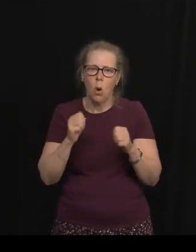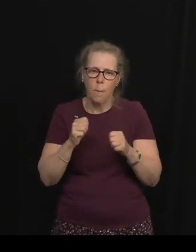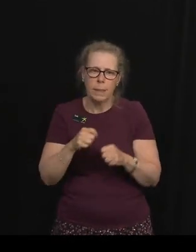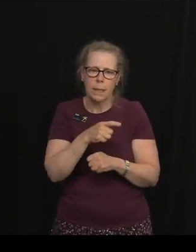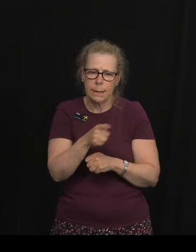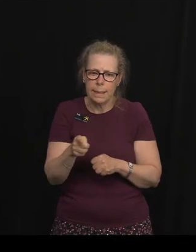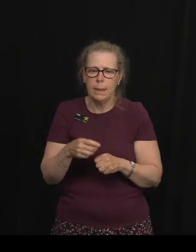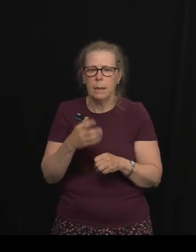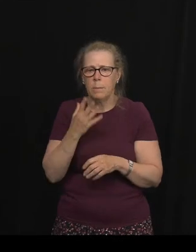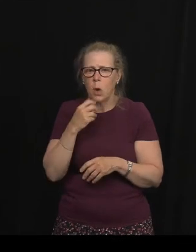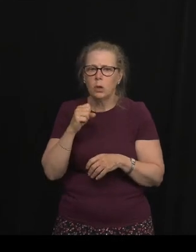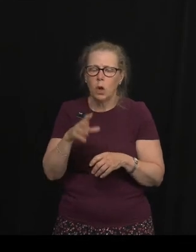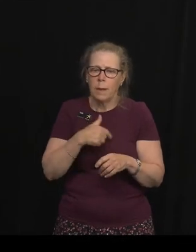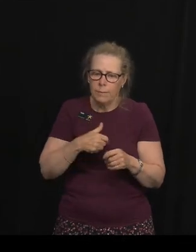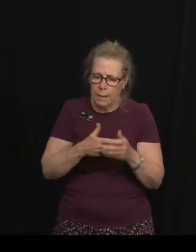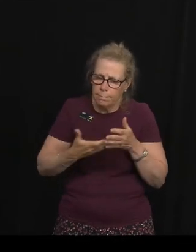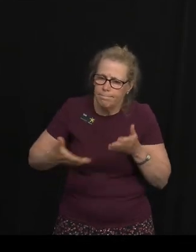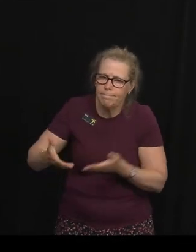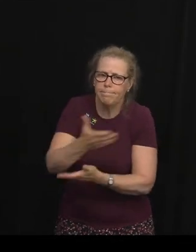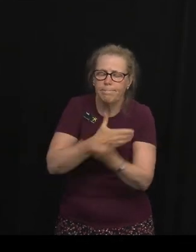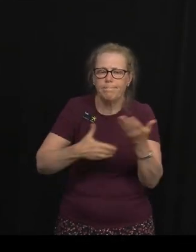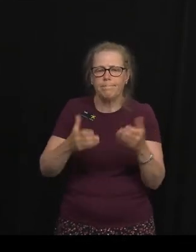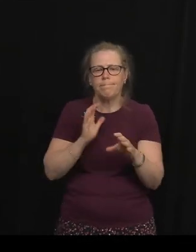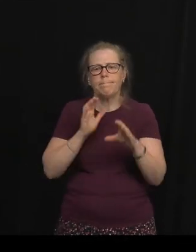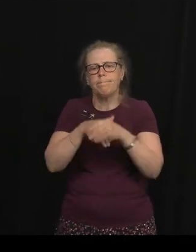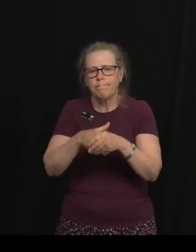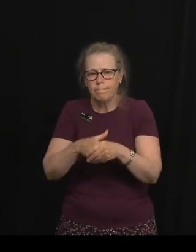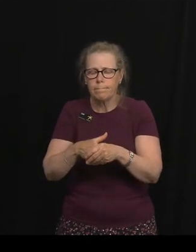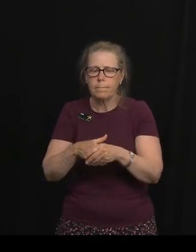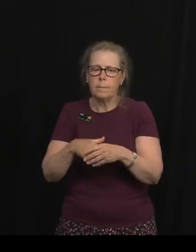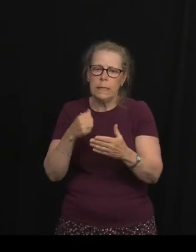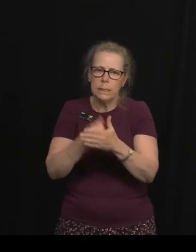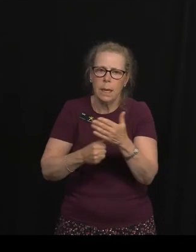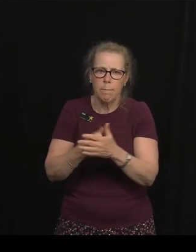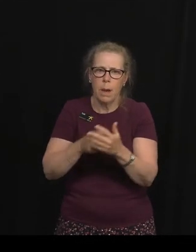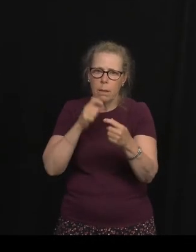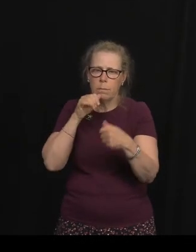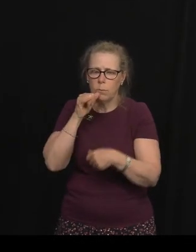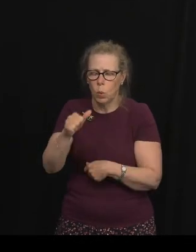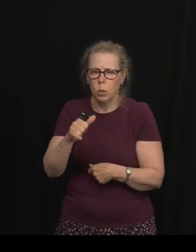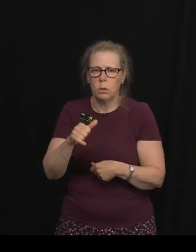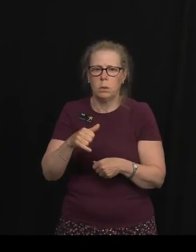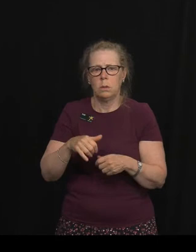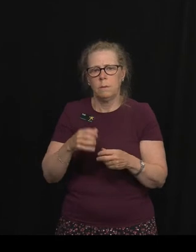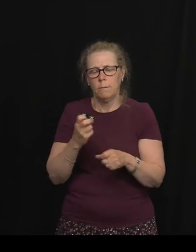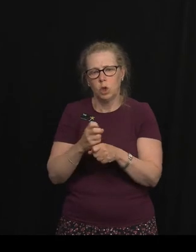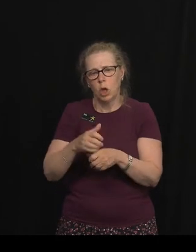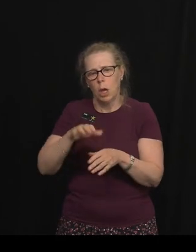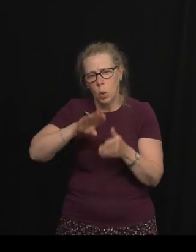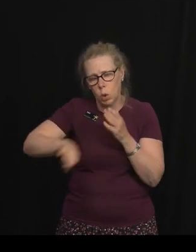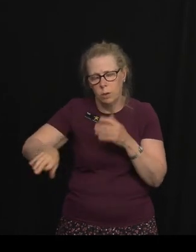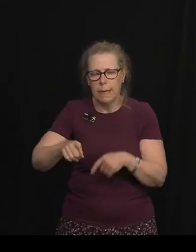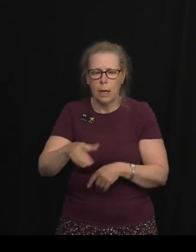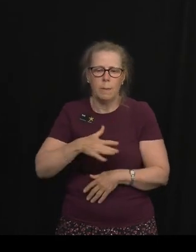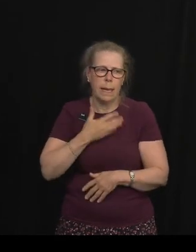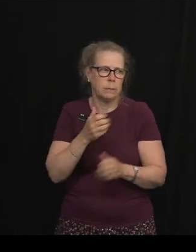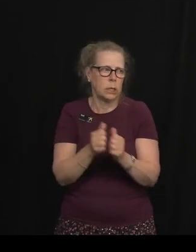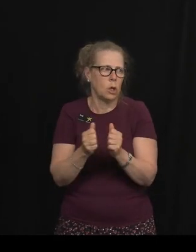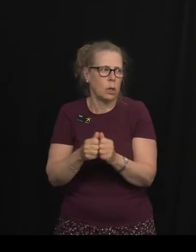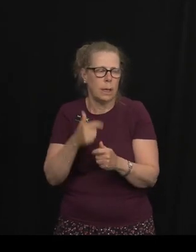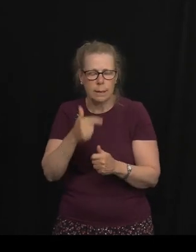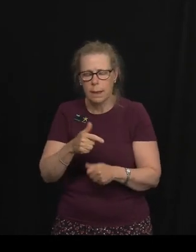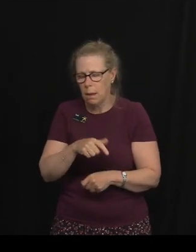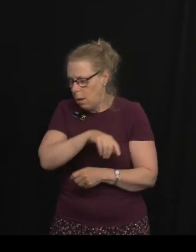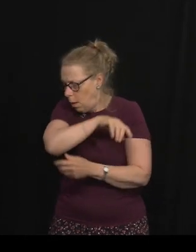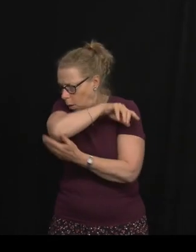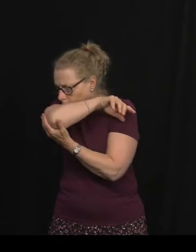talking about here, that we will together join forces, hook arms in a way, and work together to fight these terrible things. Thank you very much.